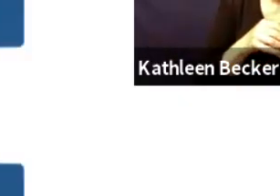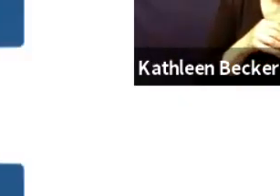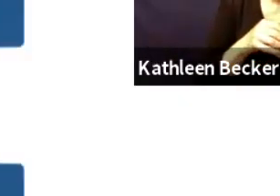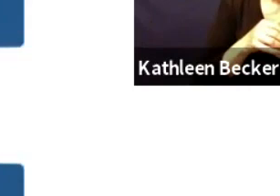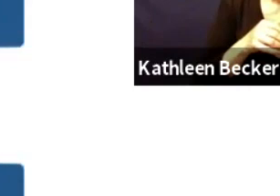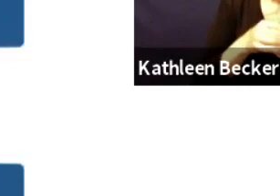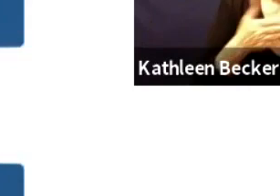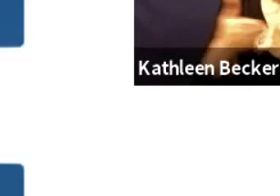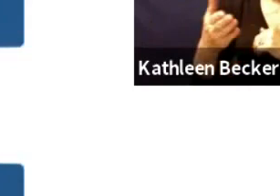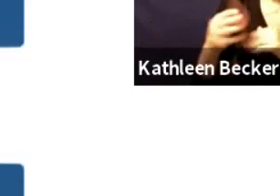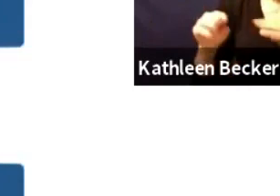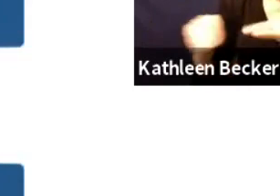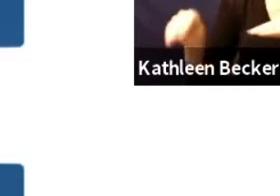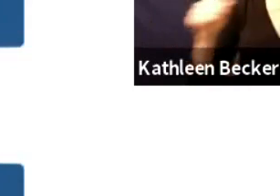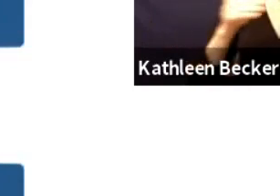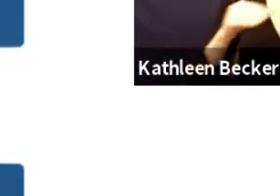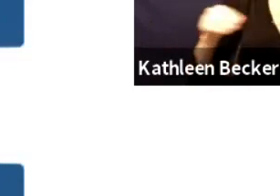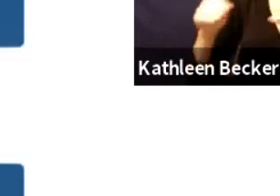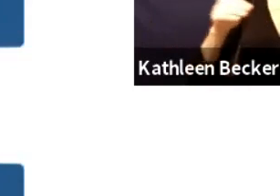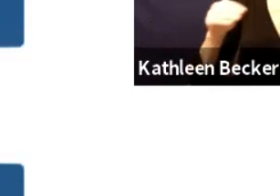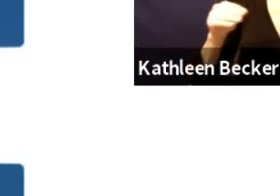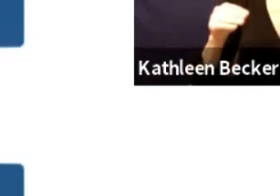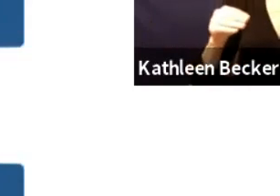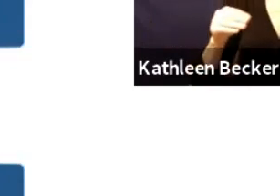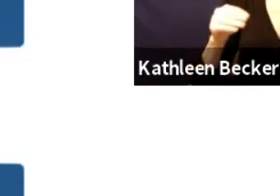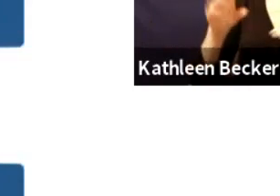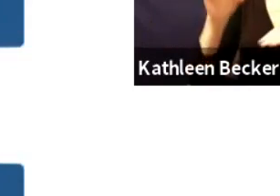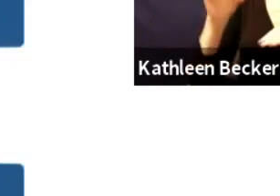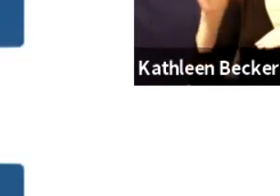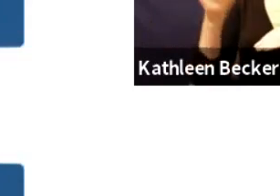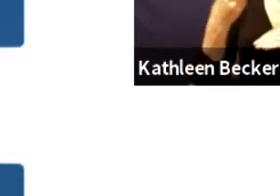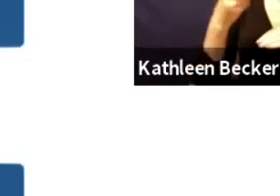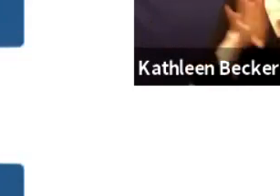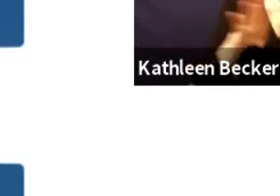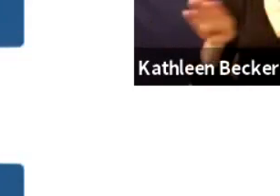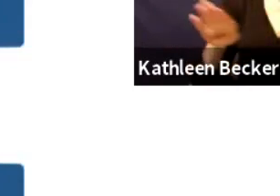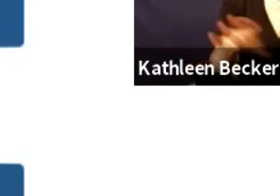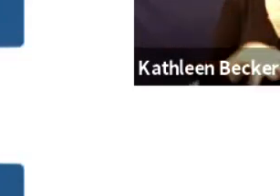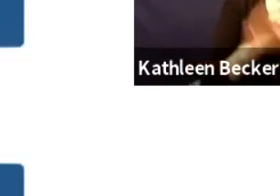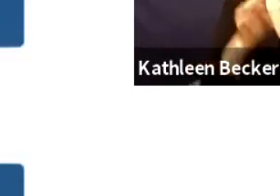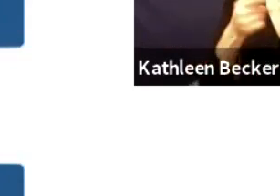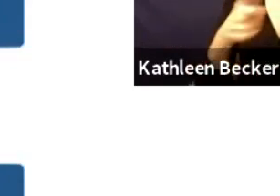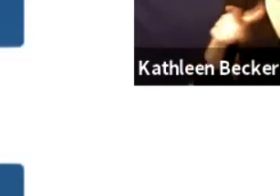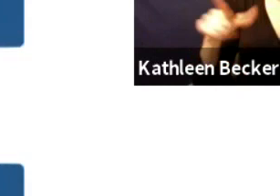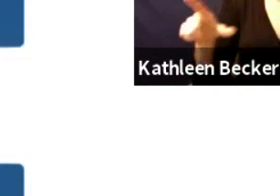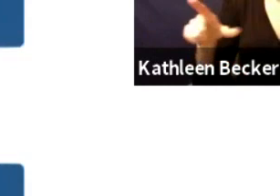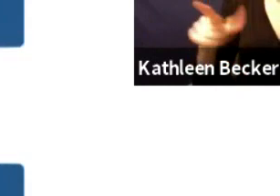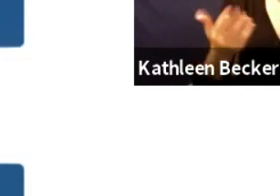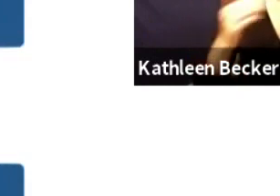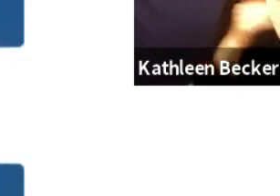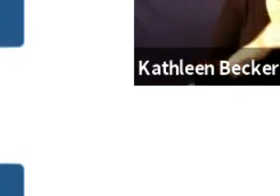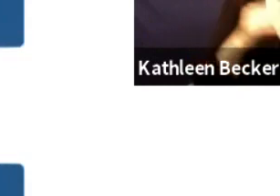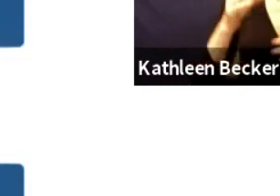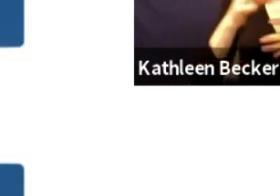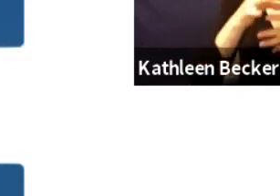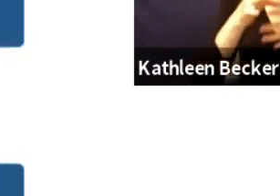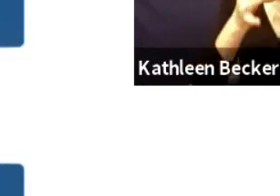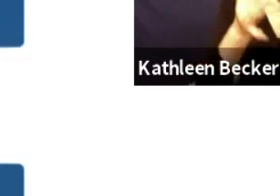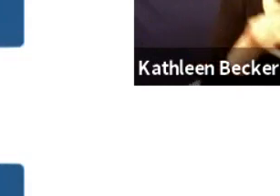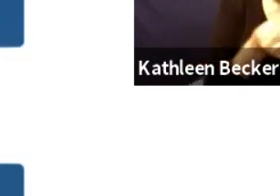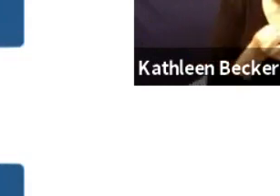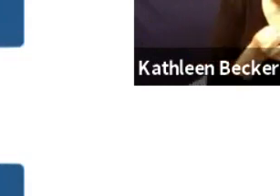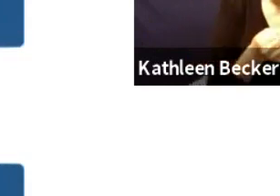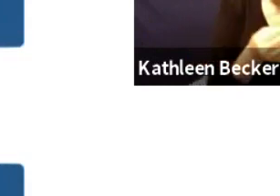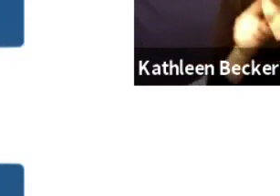This is the mobile device dashboard. Students can select their language. Again, their choices of language for